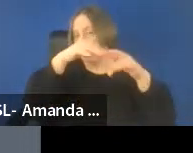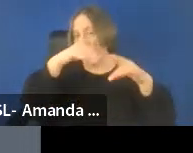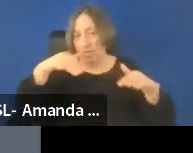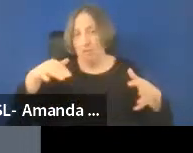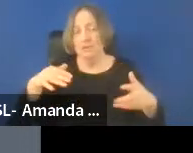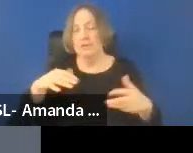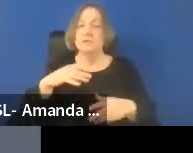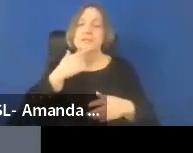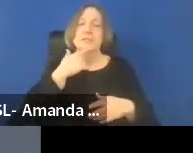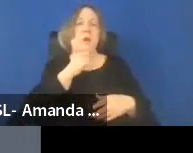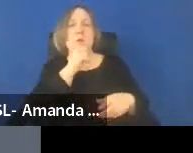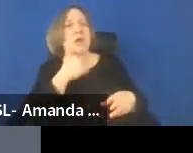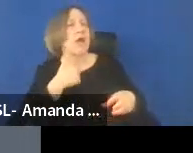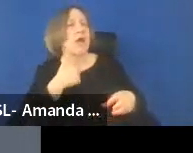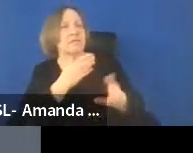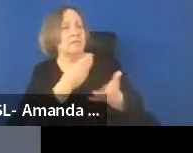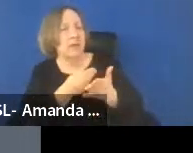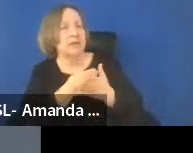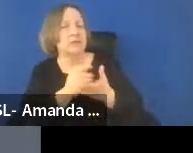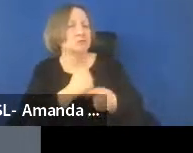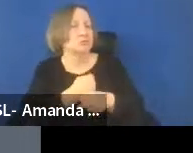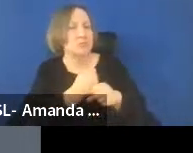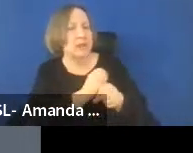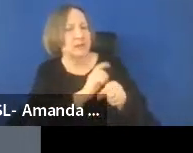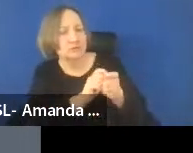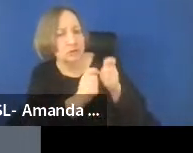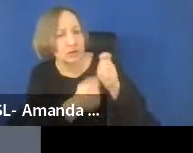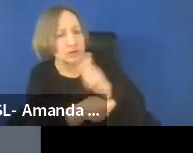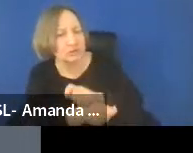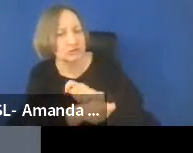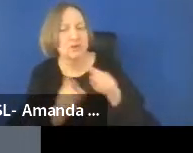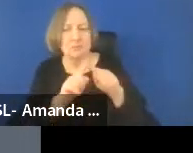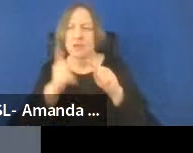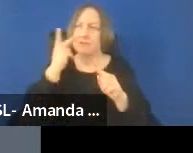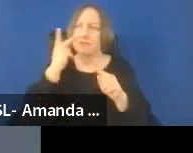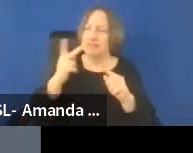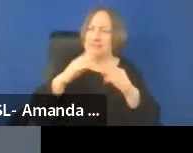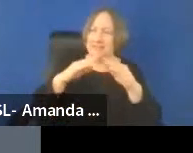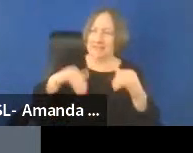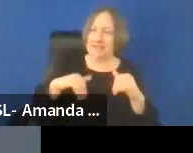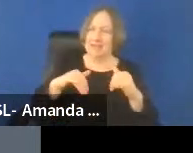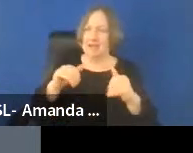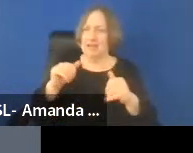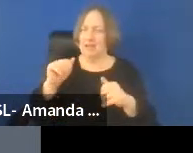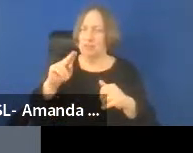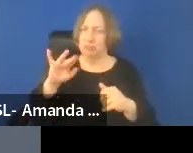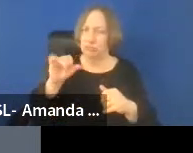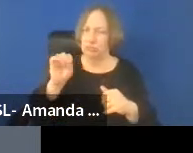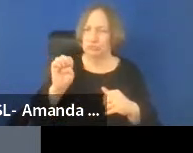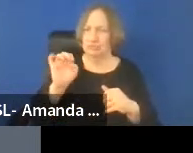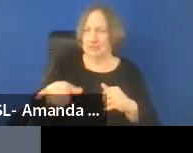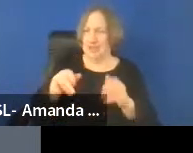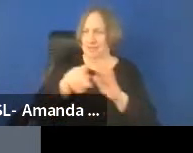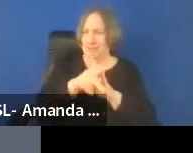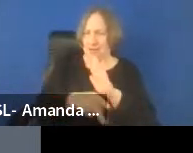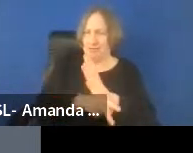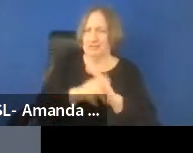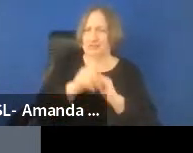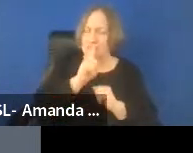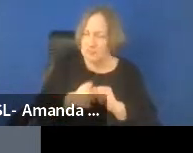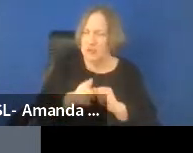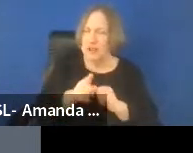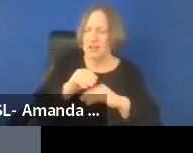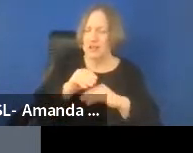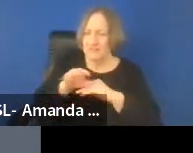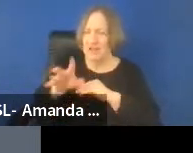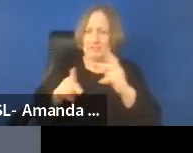enough resources in order to create change. But when you see the systemic abuse of these policies really affecting the